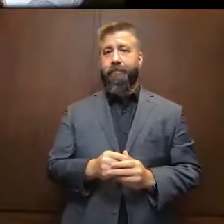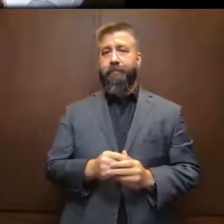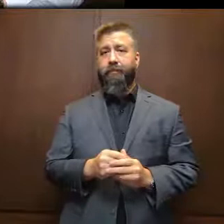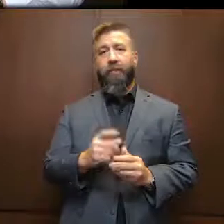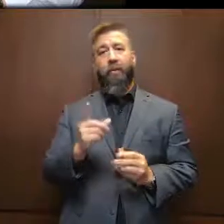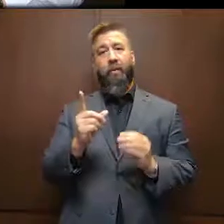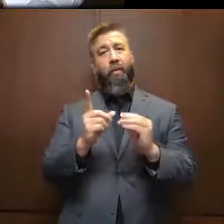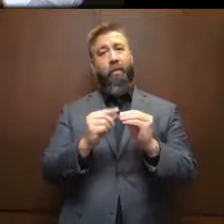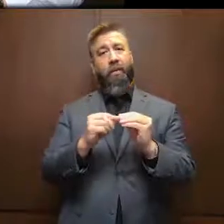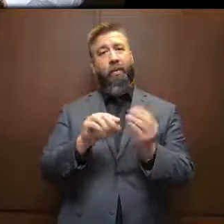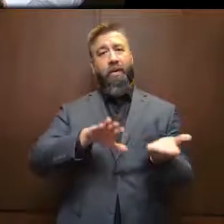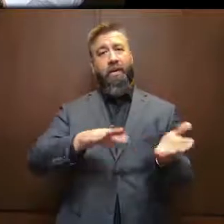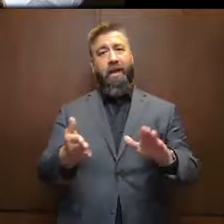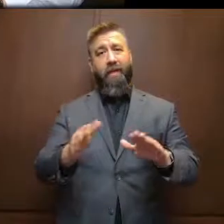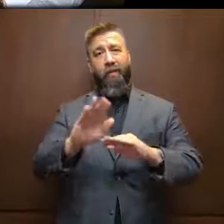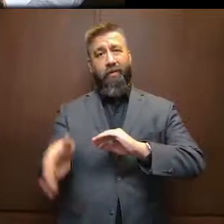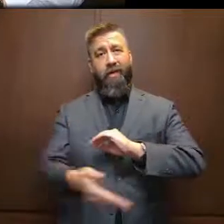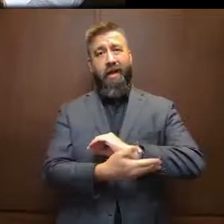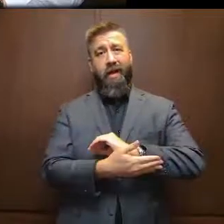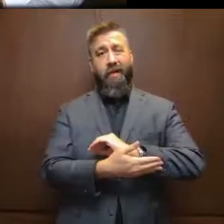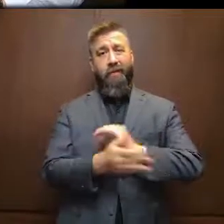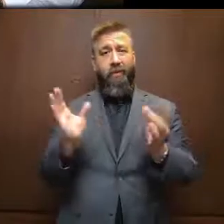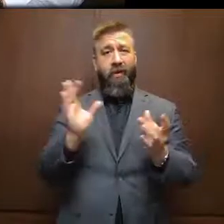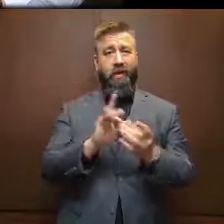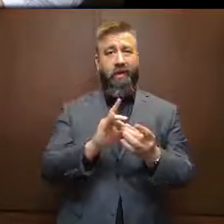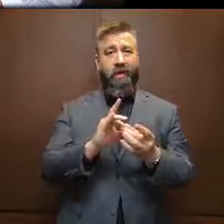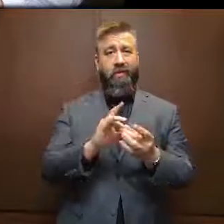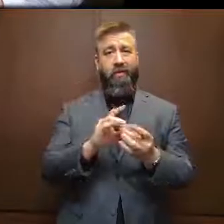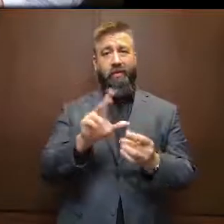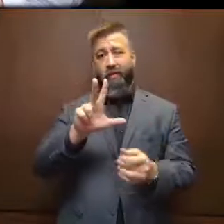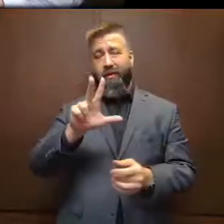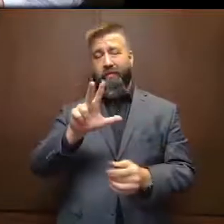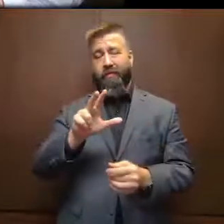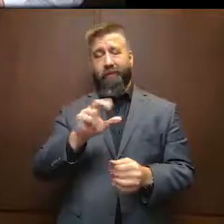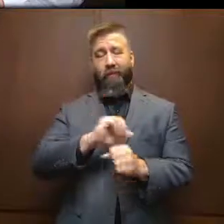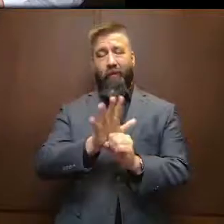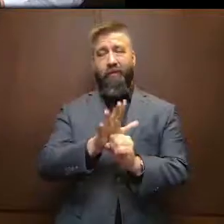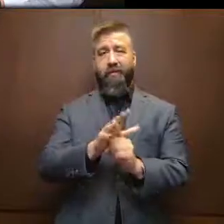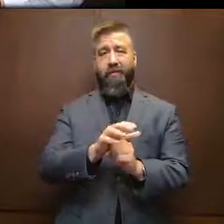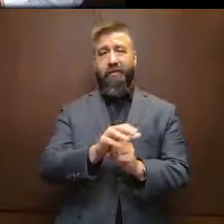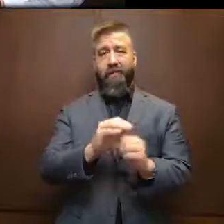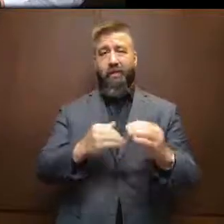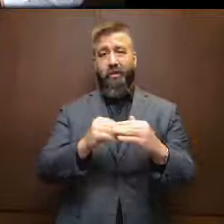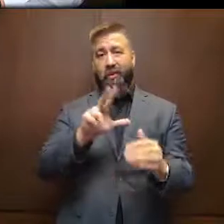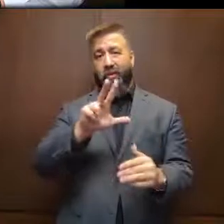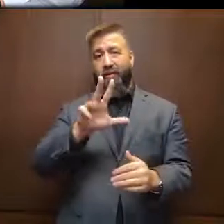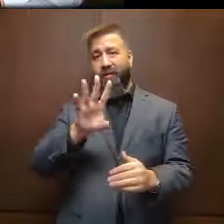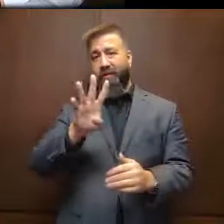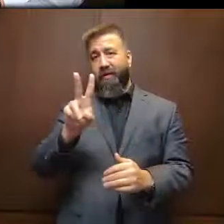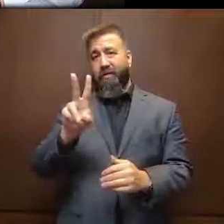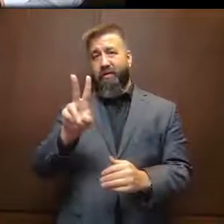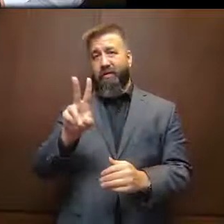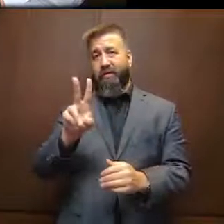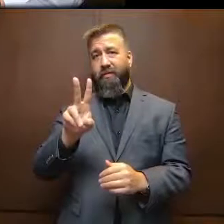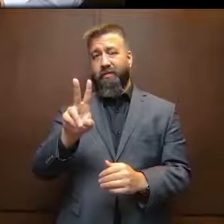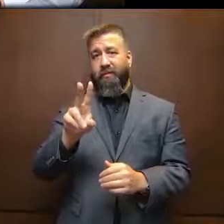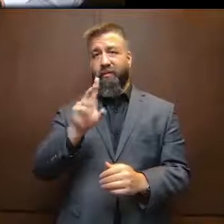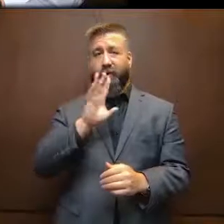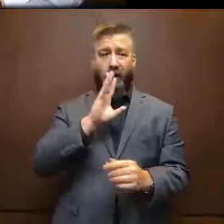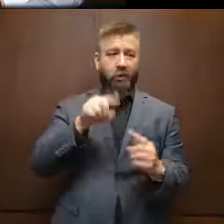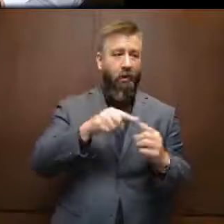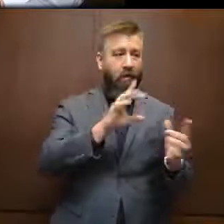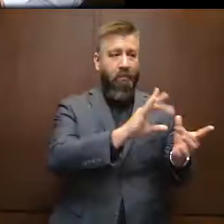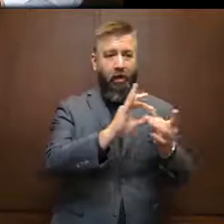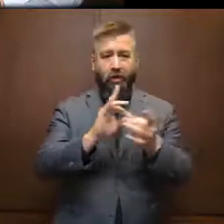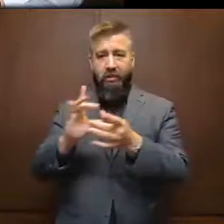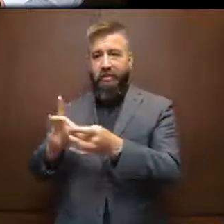related to the COVID, up to 352 here in the county. And you talk about the partners, there's just not one entity that can do this. I mean, today you had a meeting